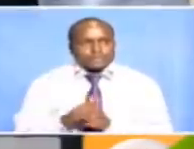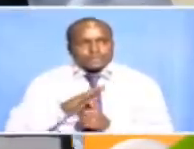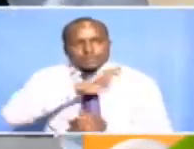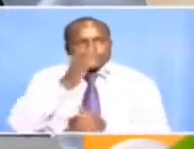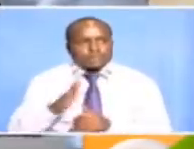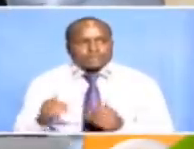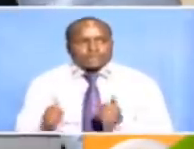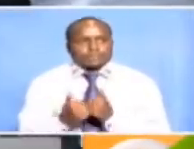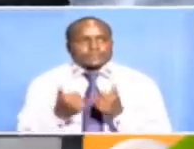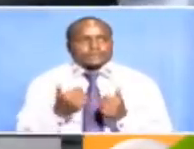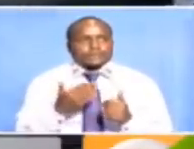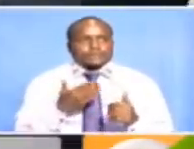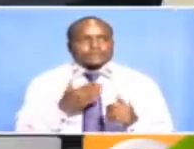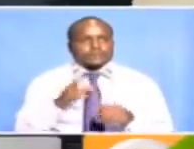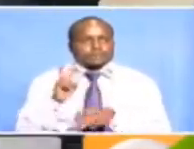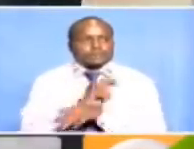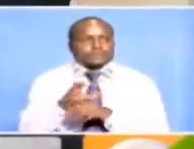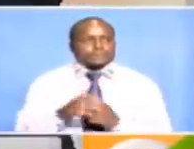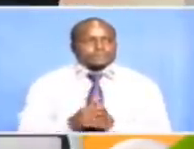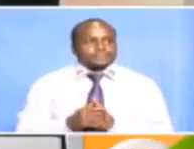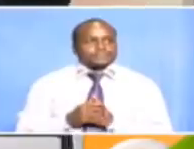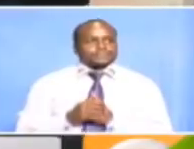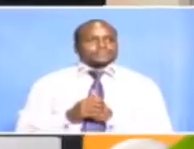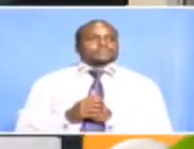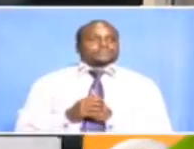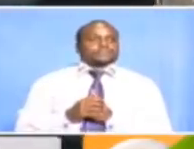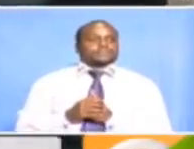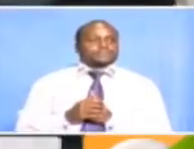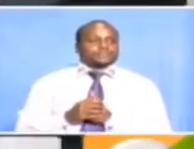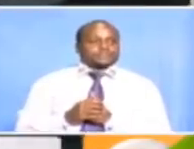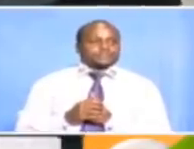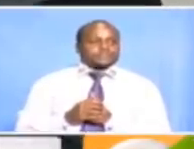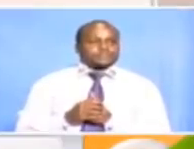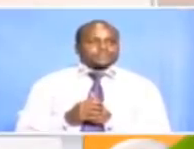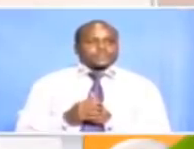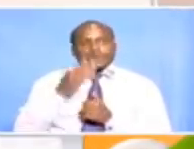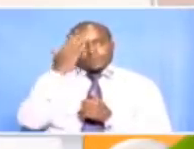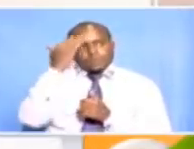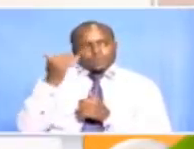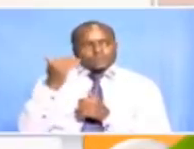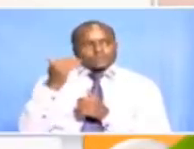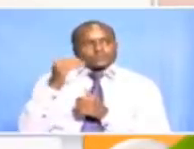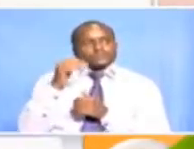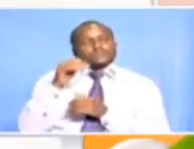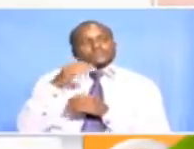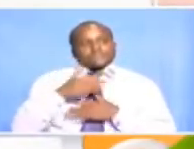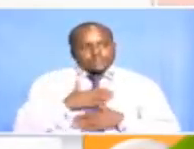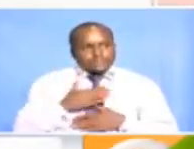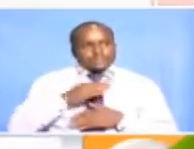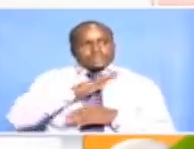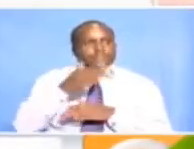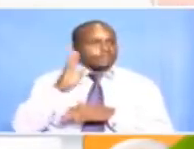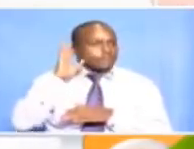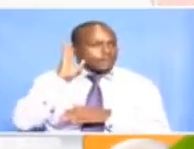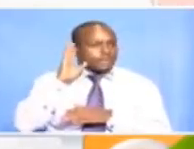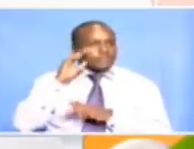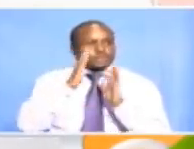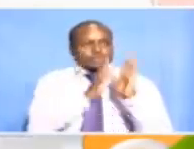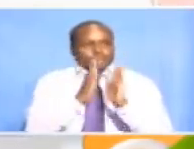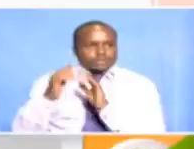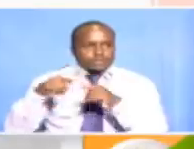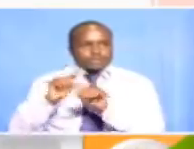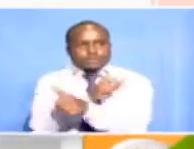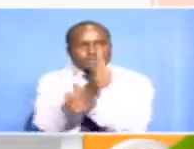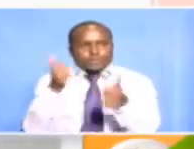under my watch. All right. Clifford, Bwana, His Excellency the Governor, Mike Sonko, never heard you articulate yourself